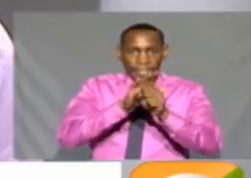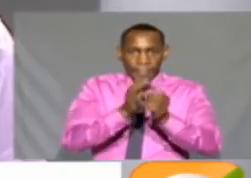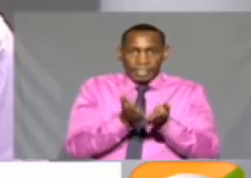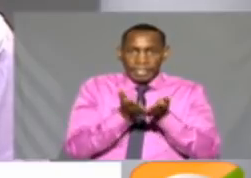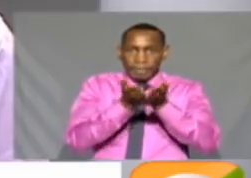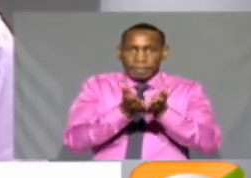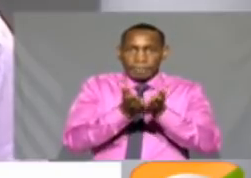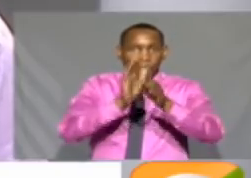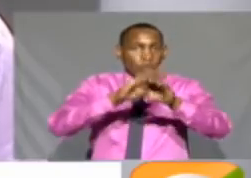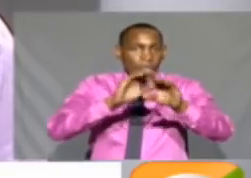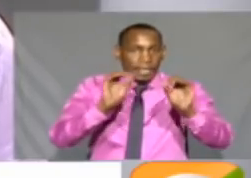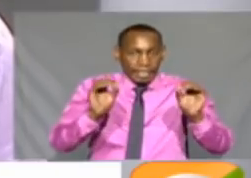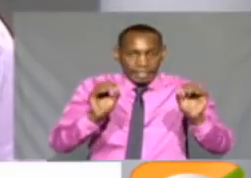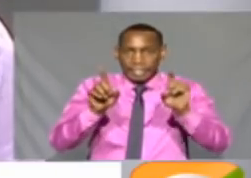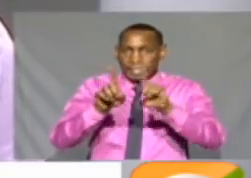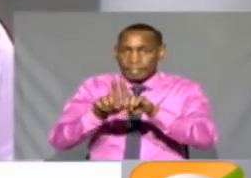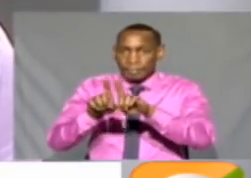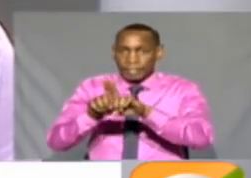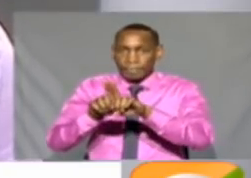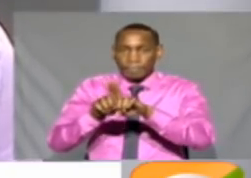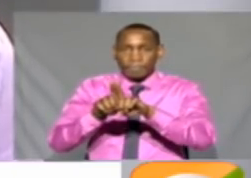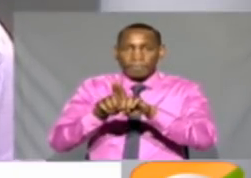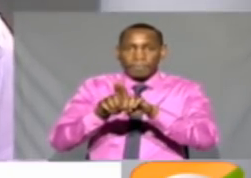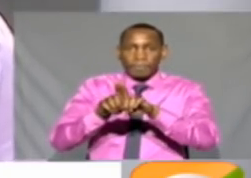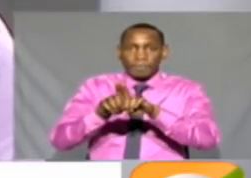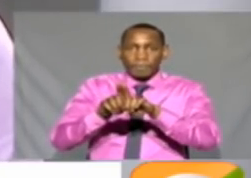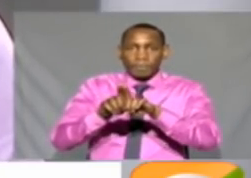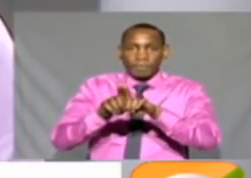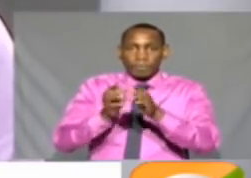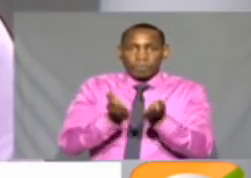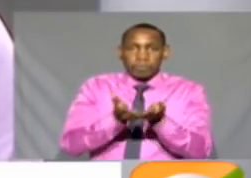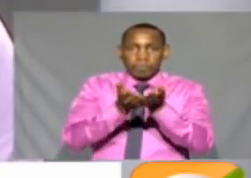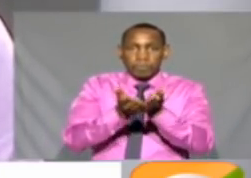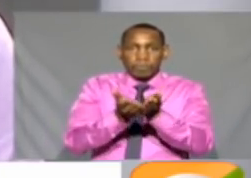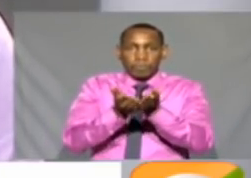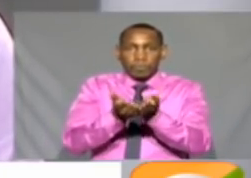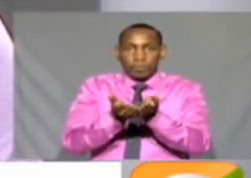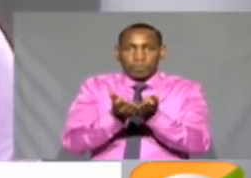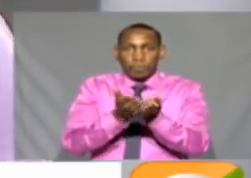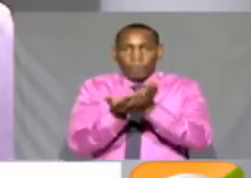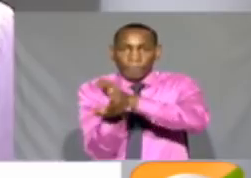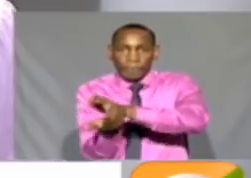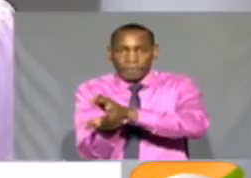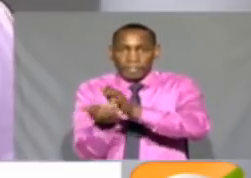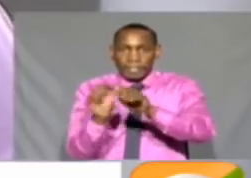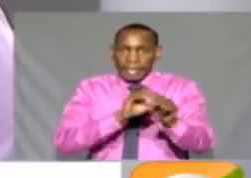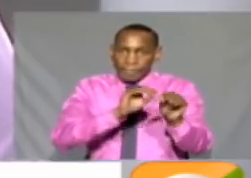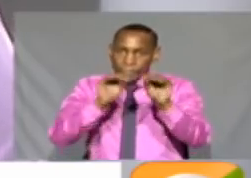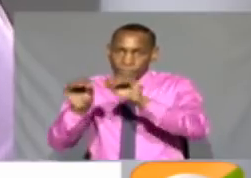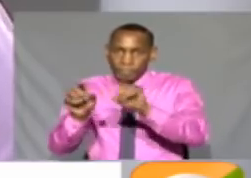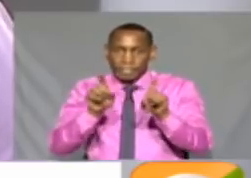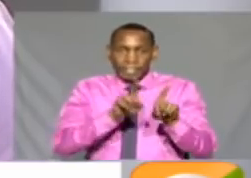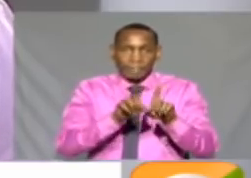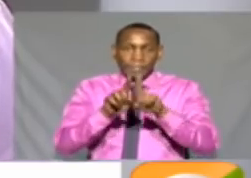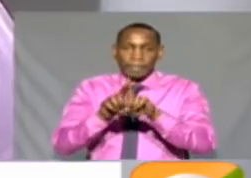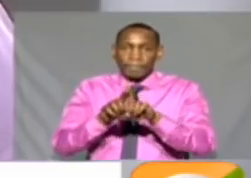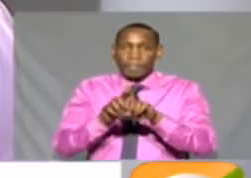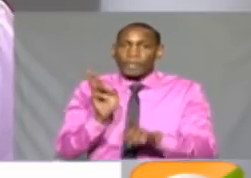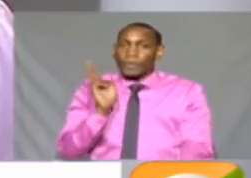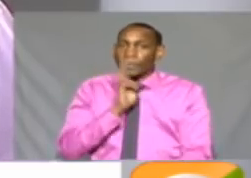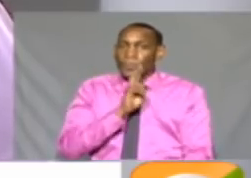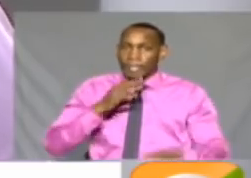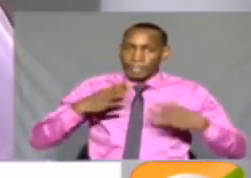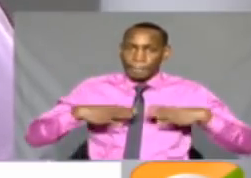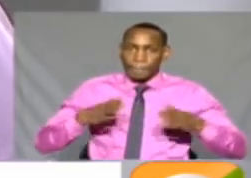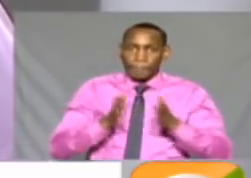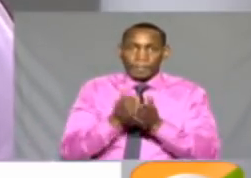are defective, and that's causing the prows to be submerged in water when the ferries are moving. And he went on to say that this endangers